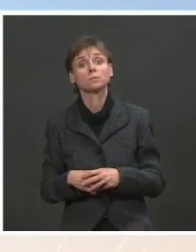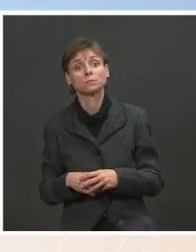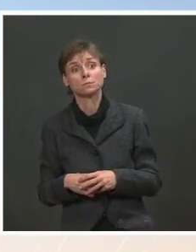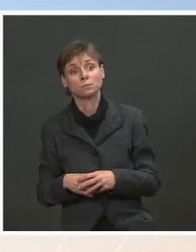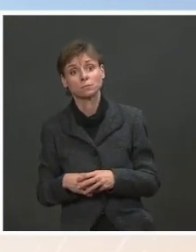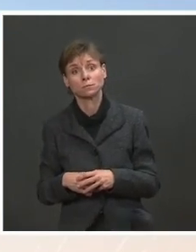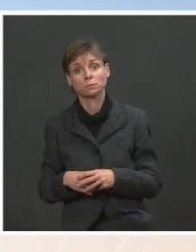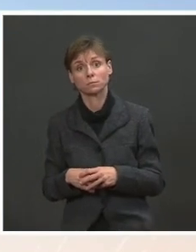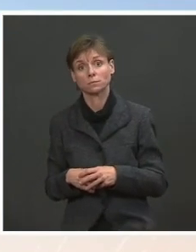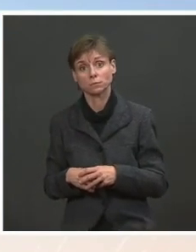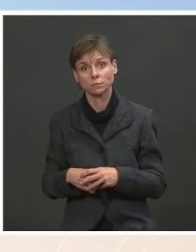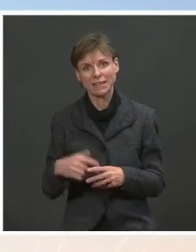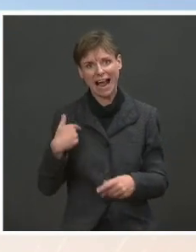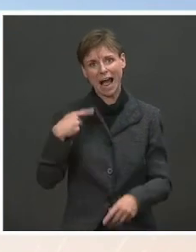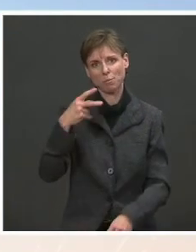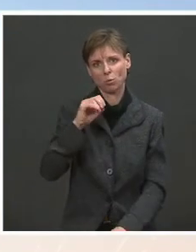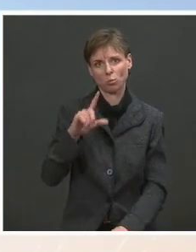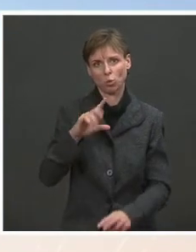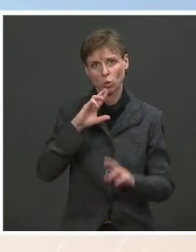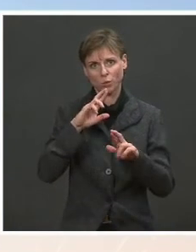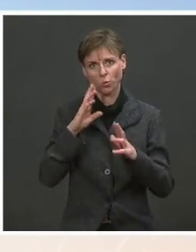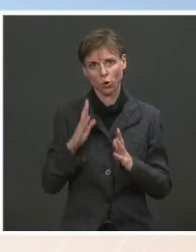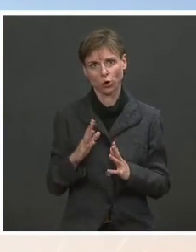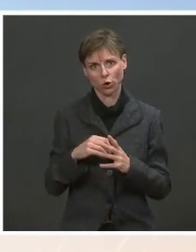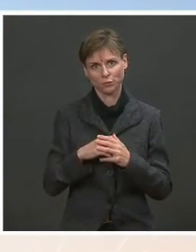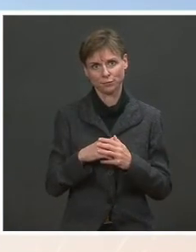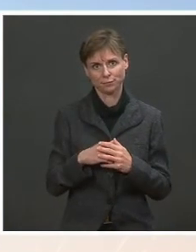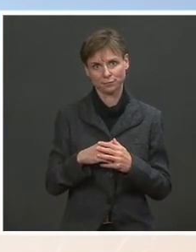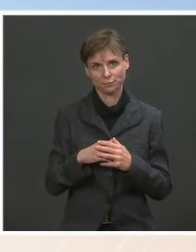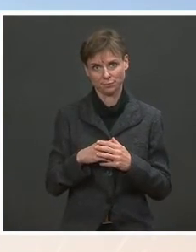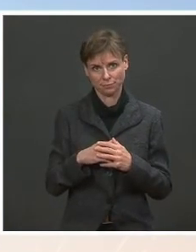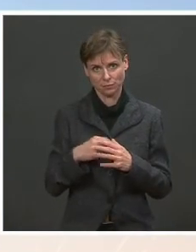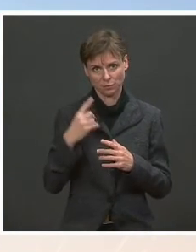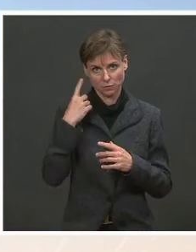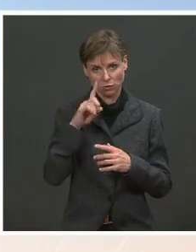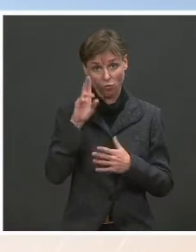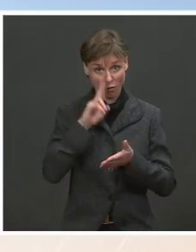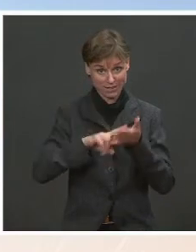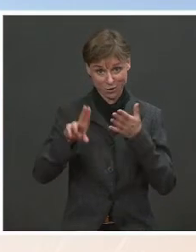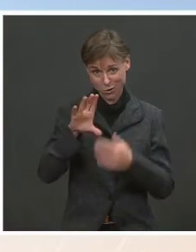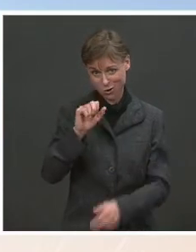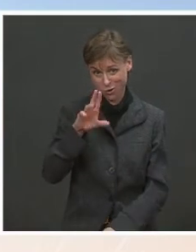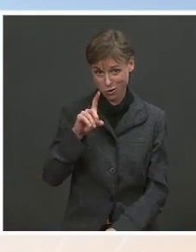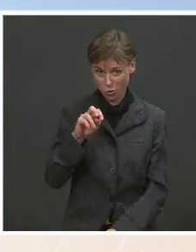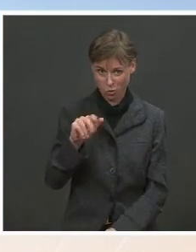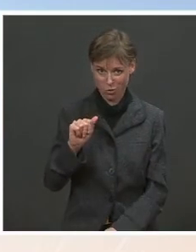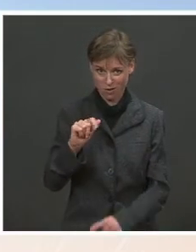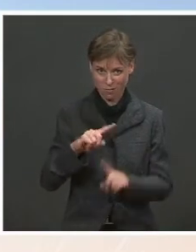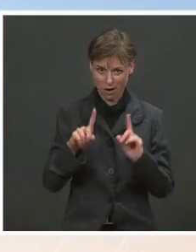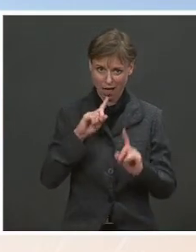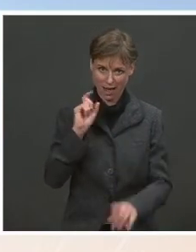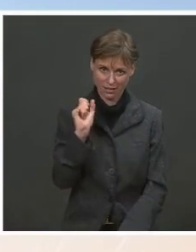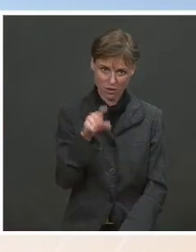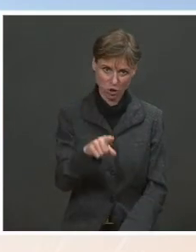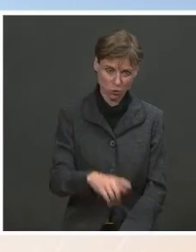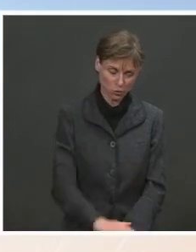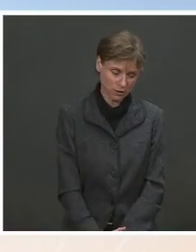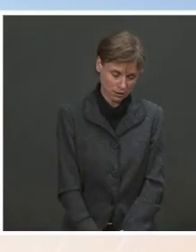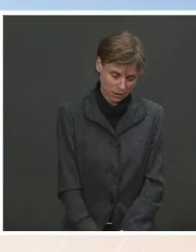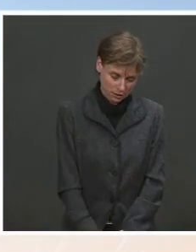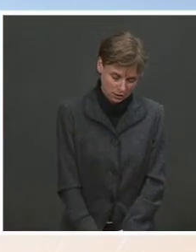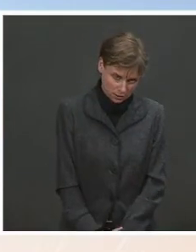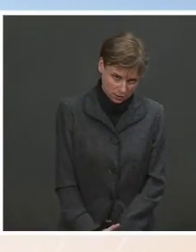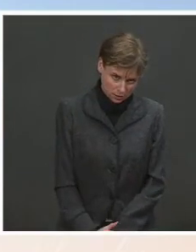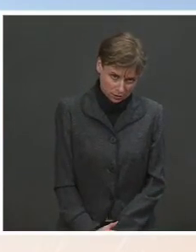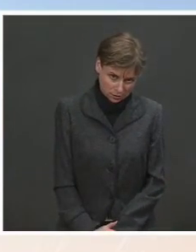pool reporter, so I have one Okay. from another outlet. So my question actually was for Secretary Cardona, but I'll ask you. Sure. Is the Biden administration